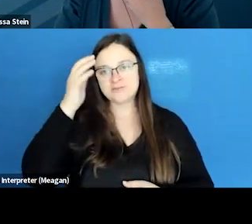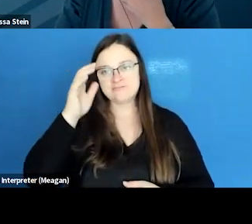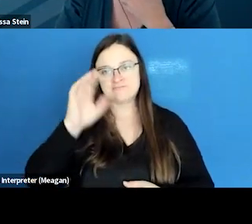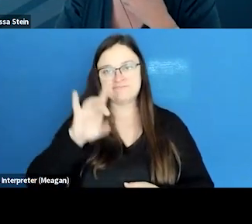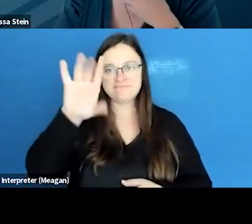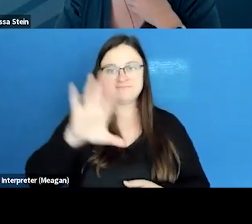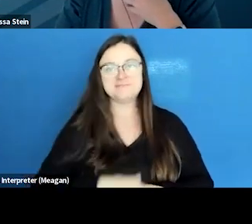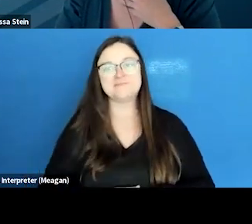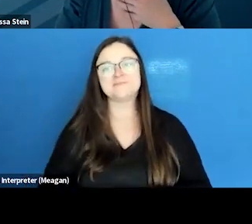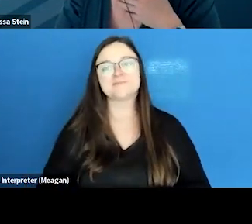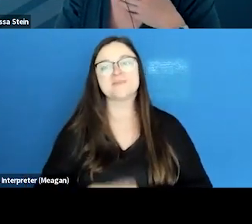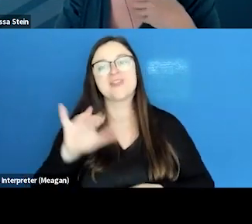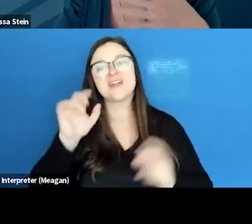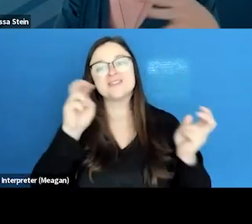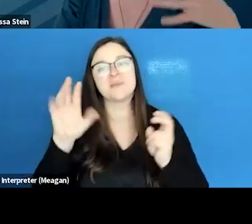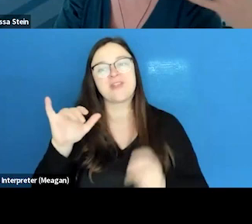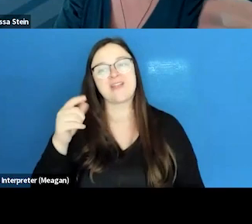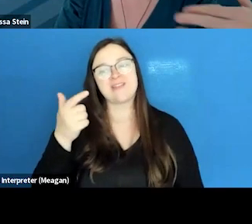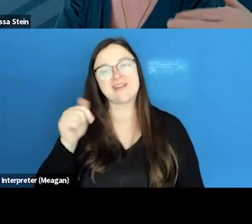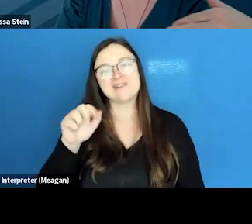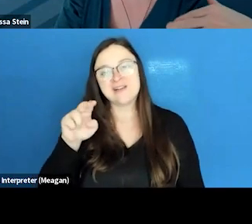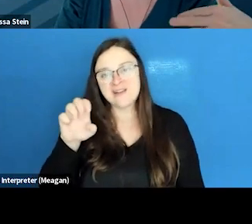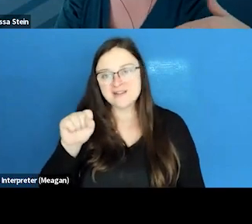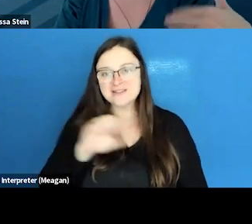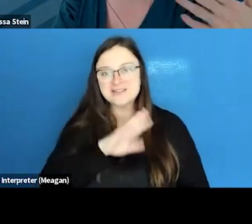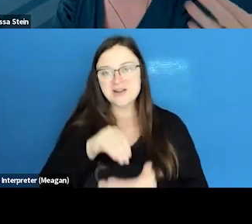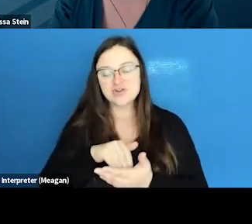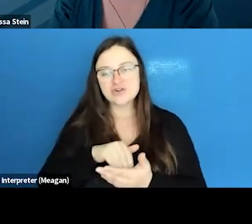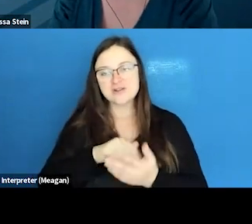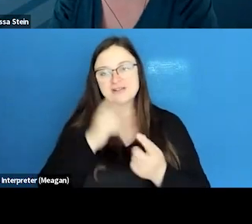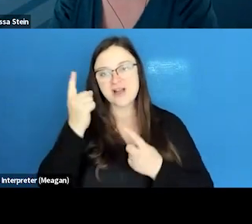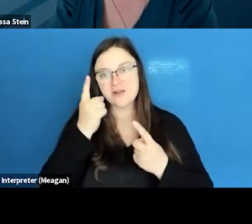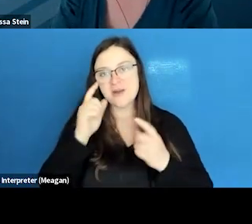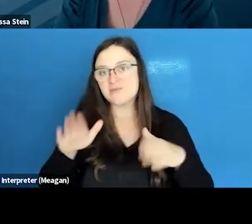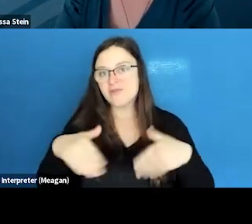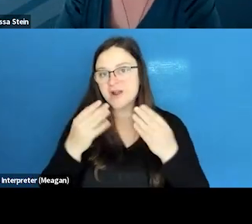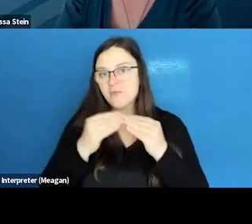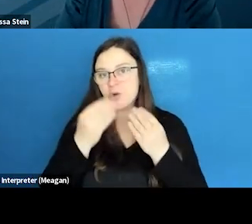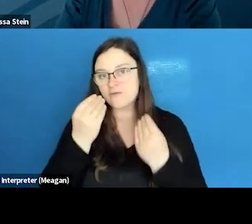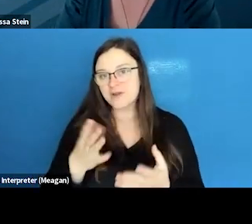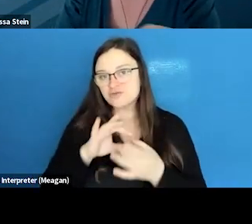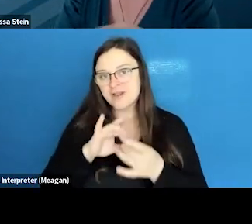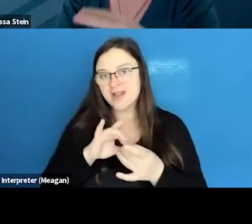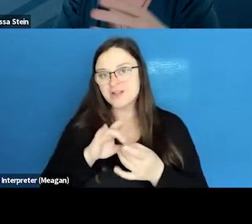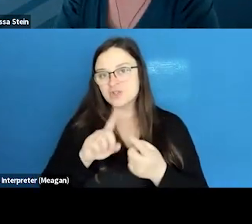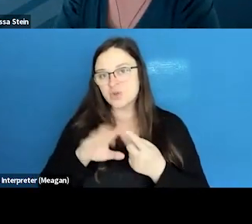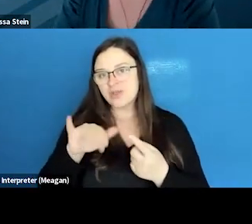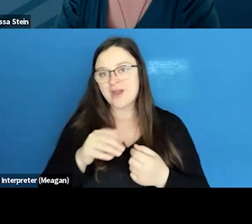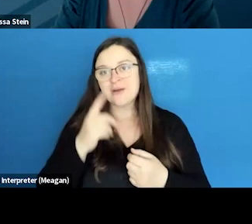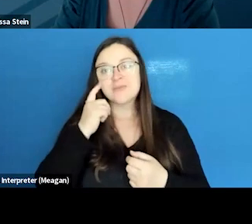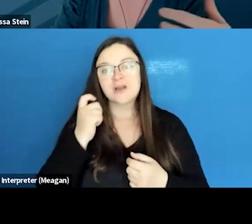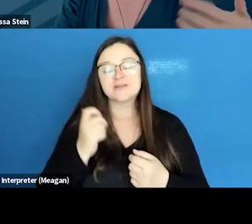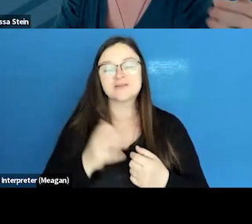a topic that the Gain Center is contemplating providing more information around, because there are